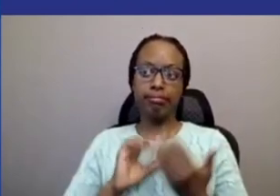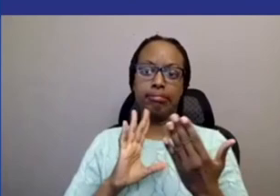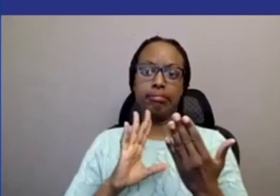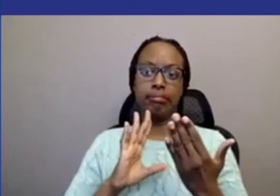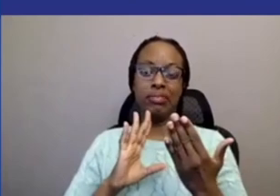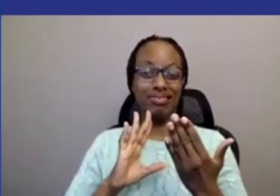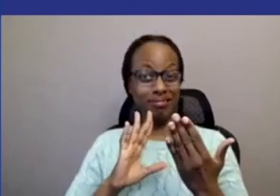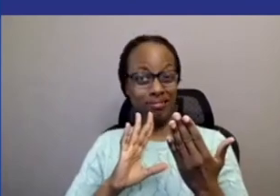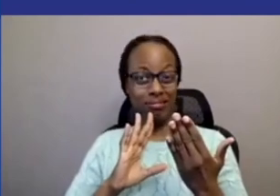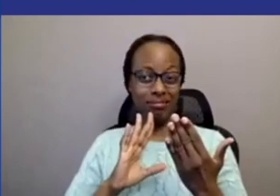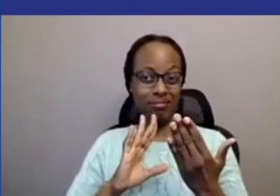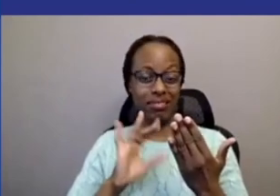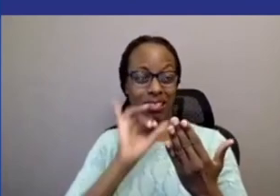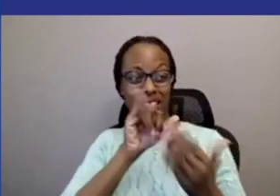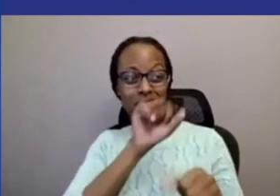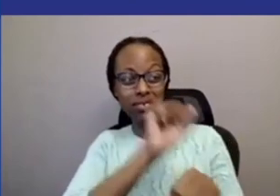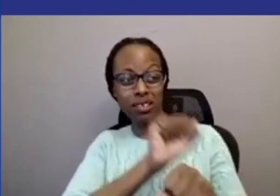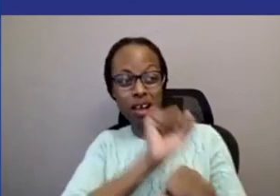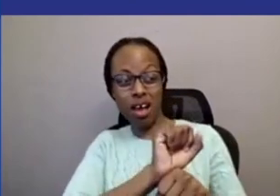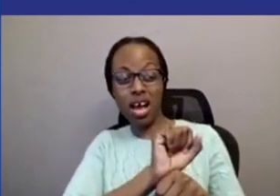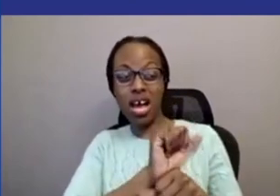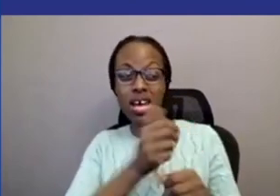buck because you need to pay your bills,